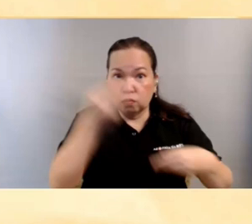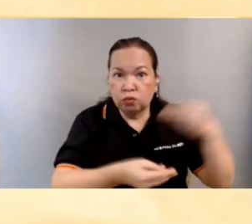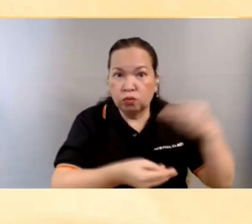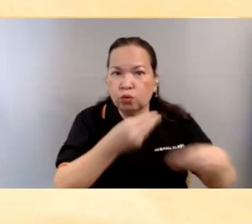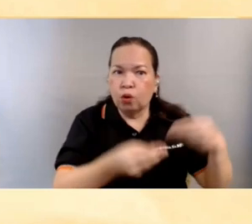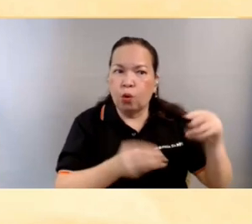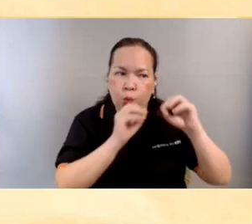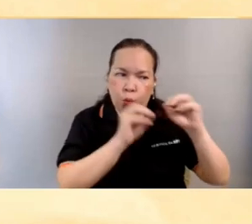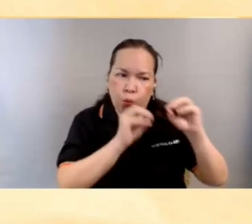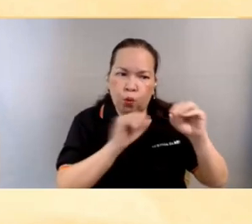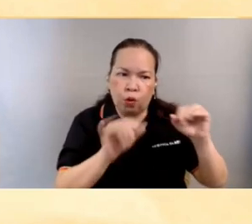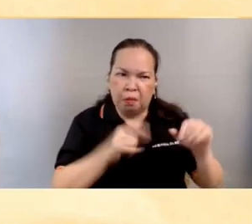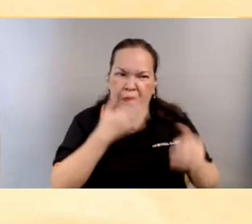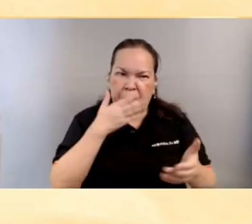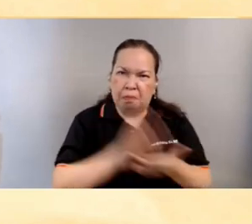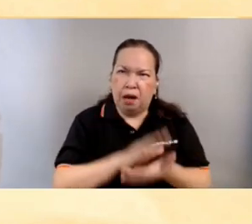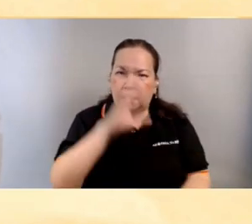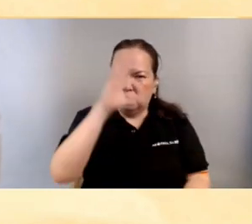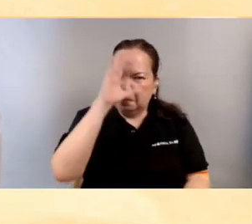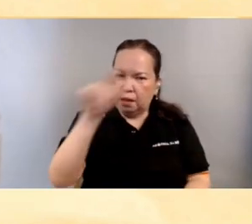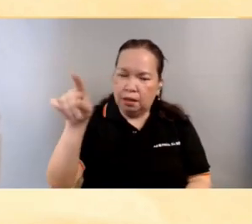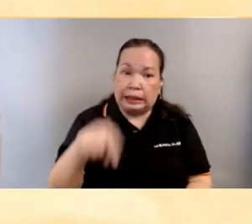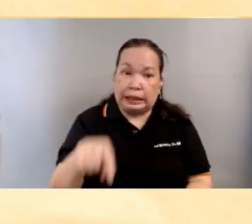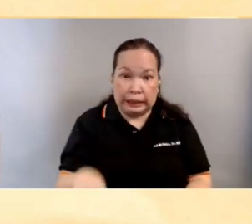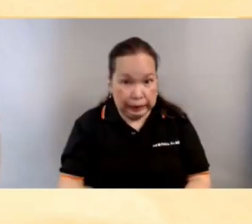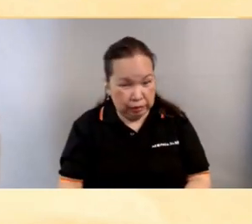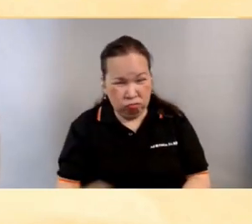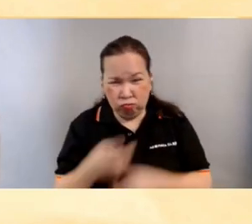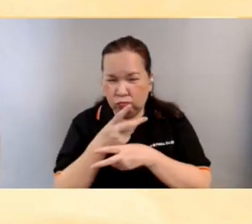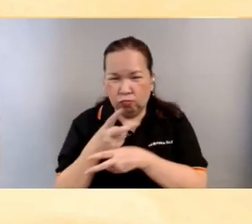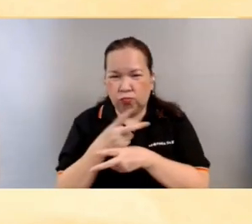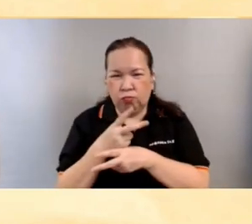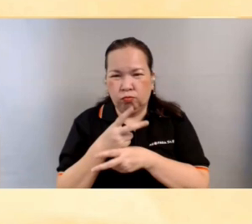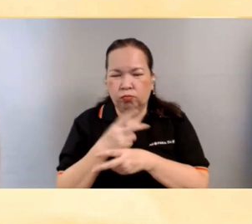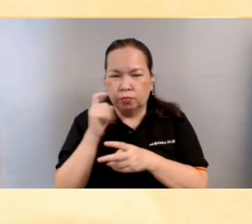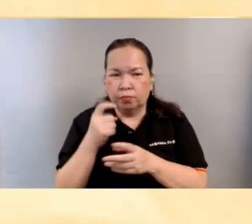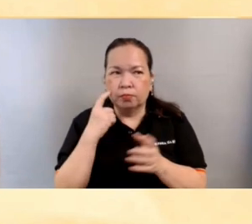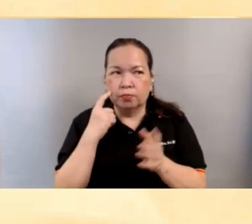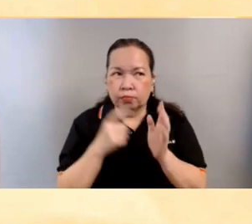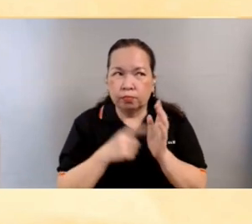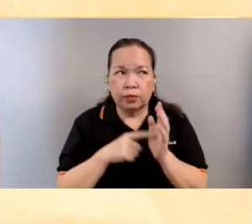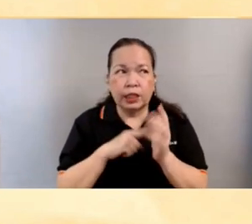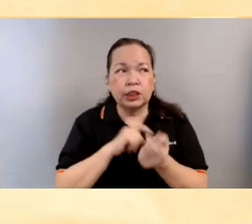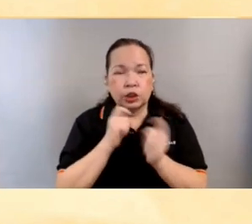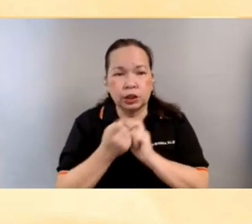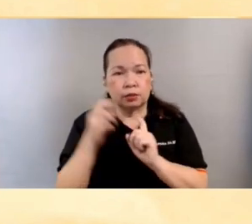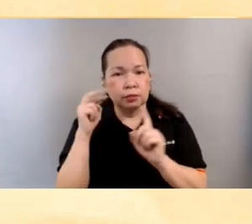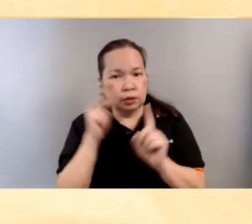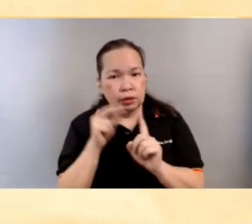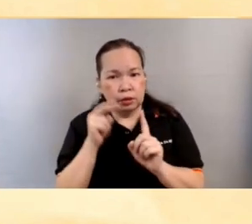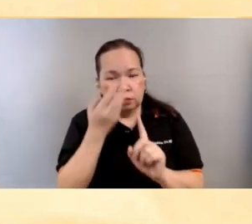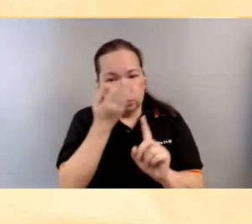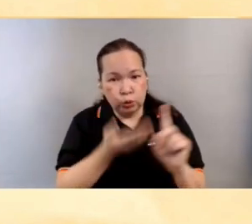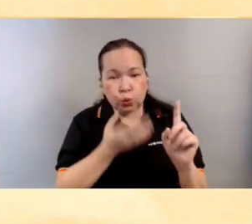generation, that perspective is held true. So that's very important to recognize that there's a change in the perspective when a person